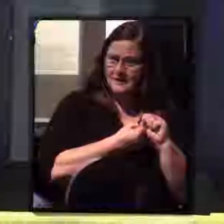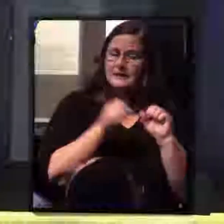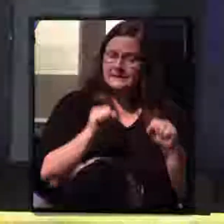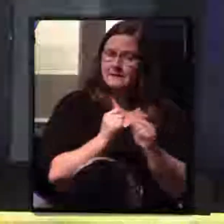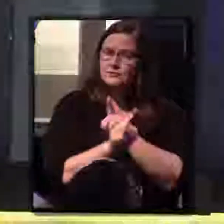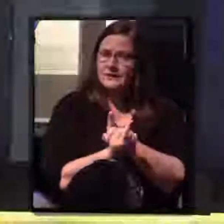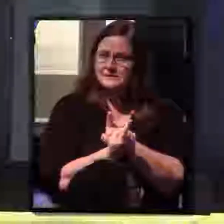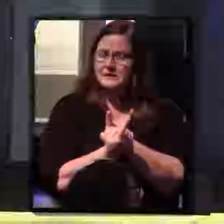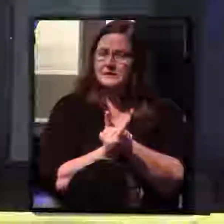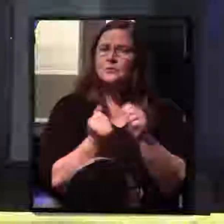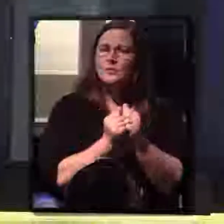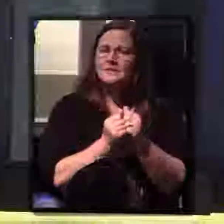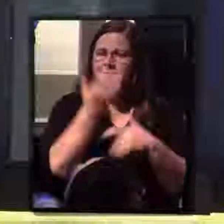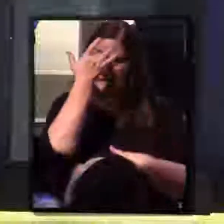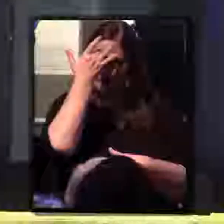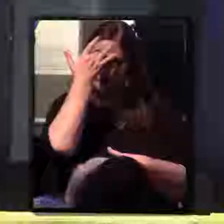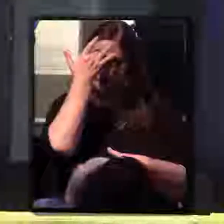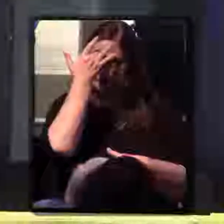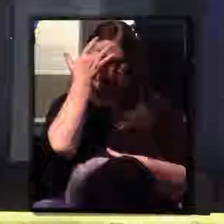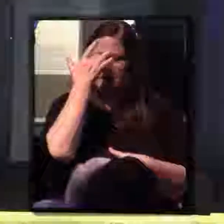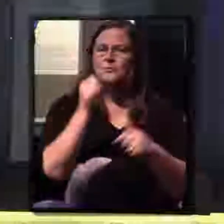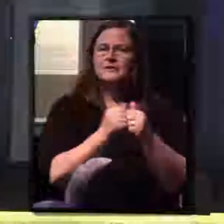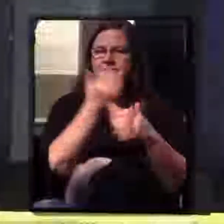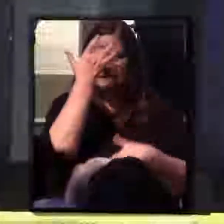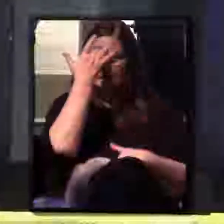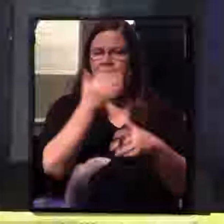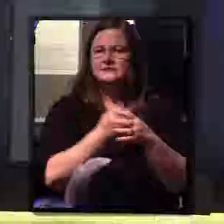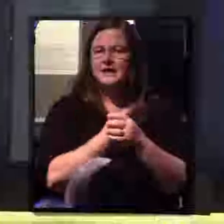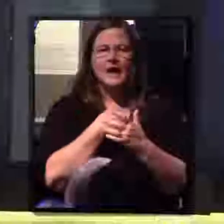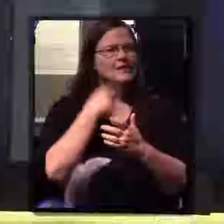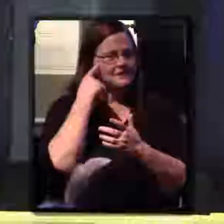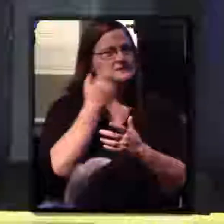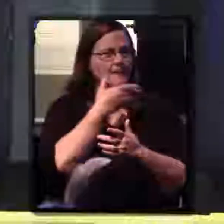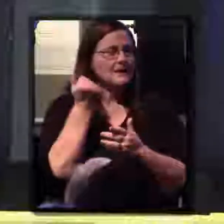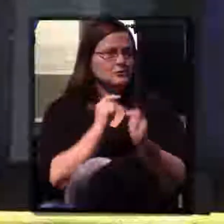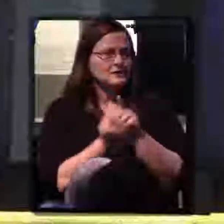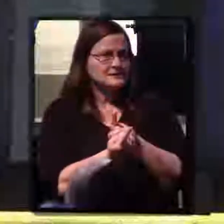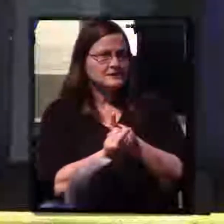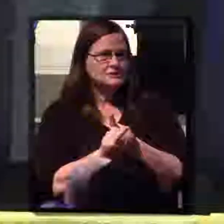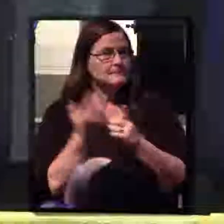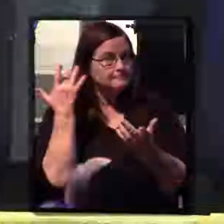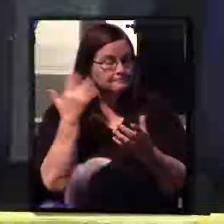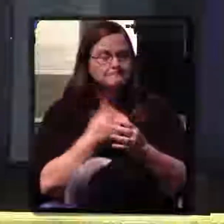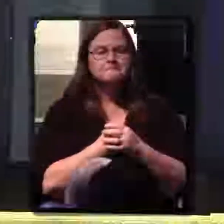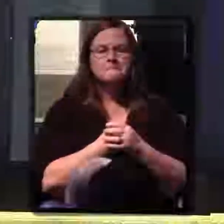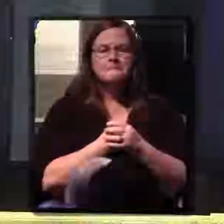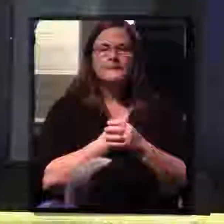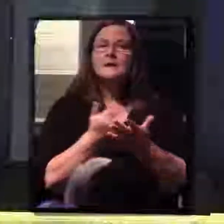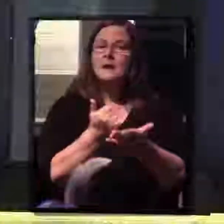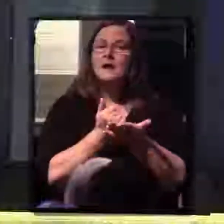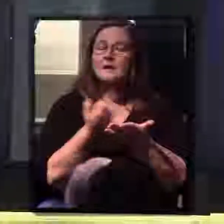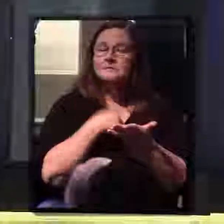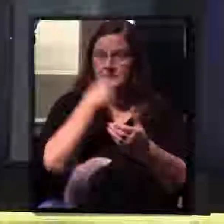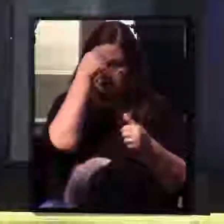"with grief," but it can be translated with sickness. With sickness. And I